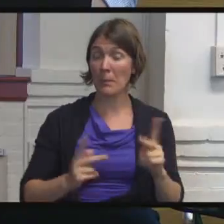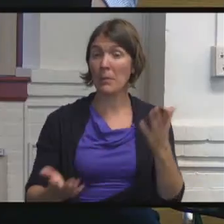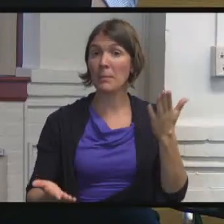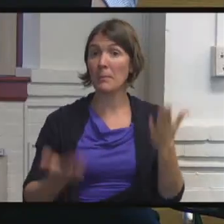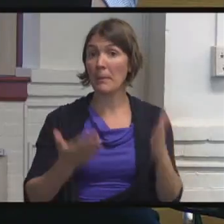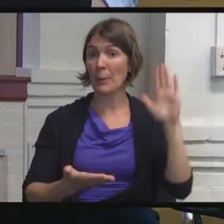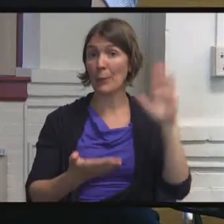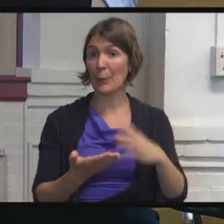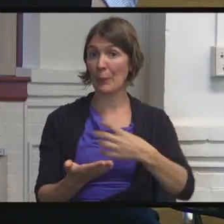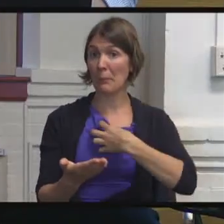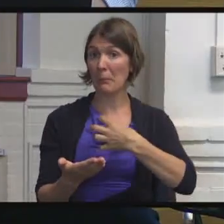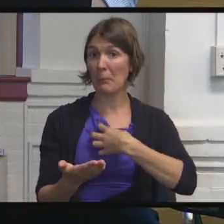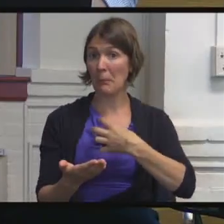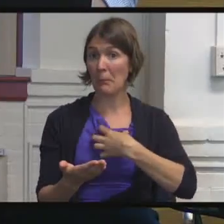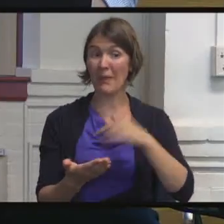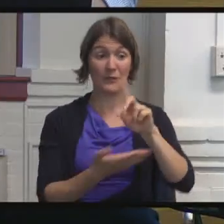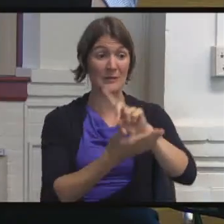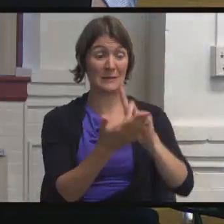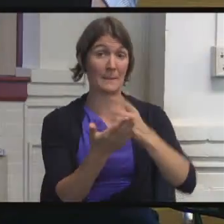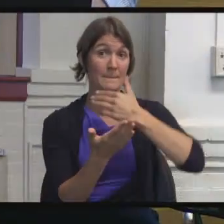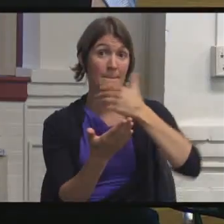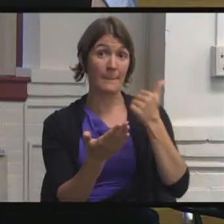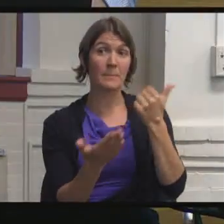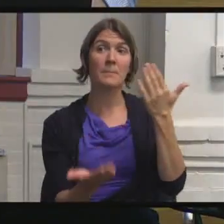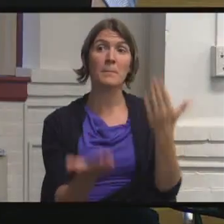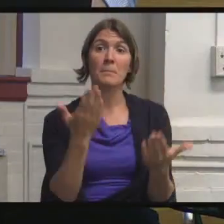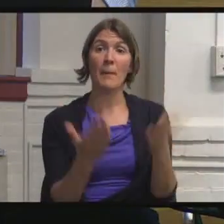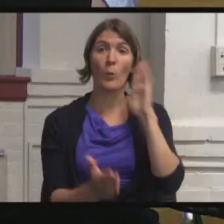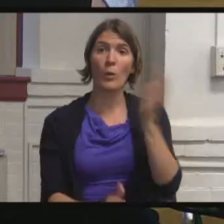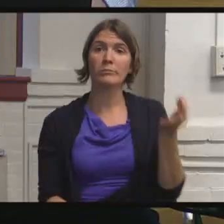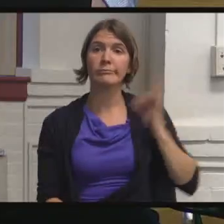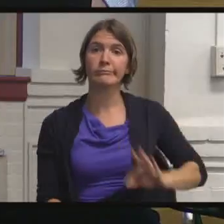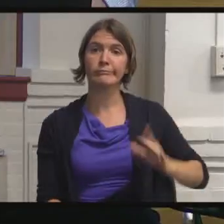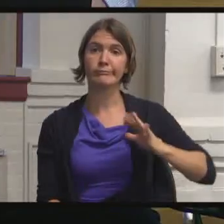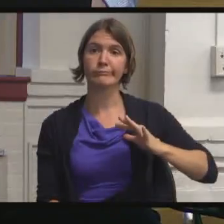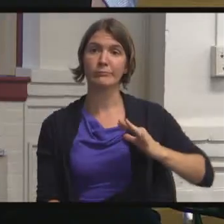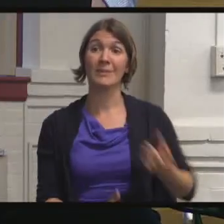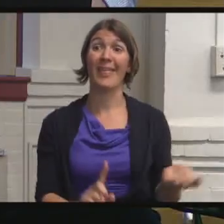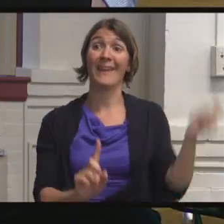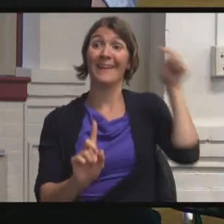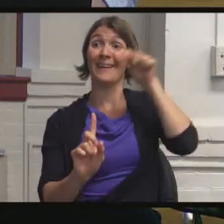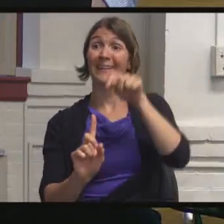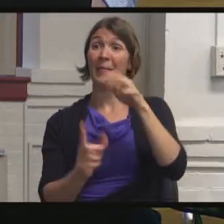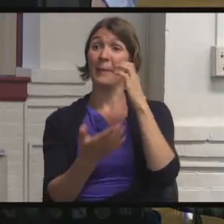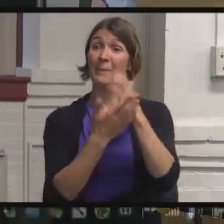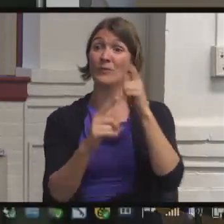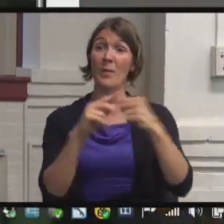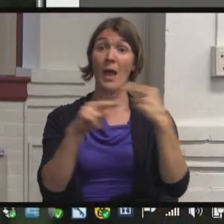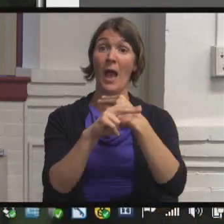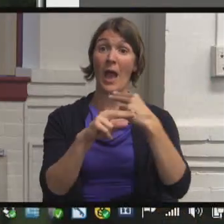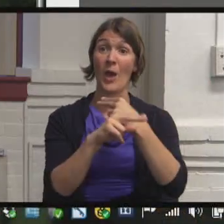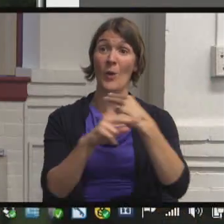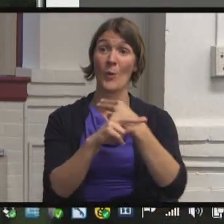with the design of the tower could be beneficial. And again, to go back to this to this image.